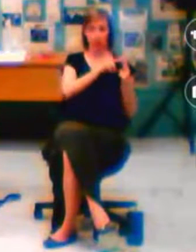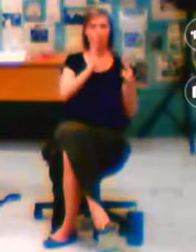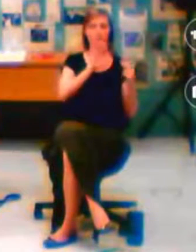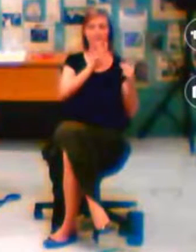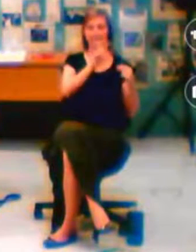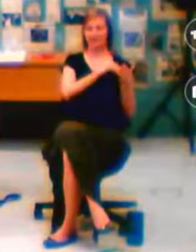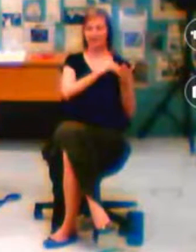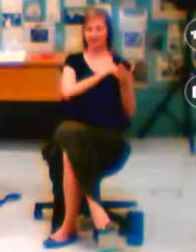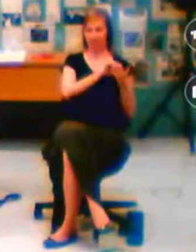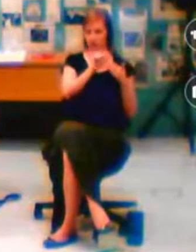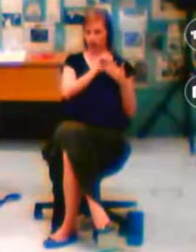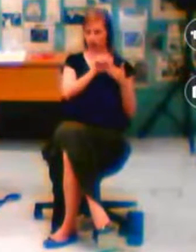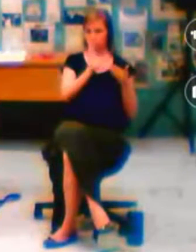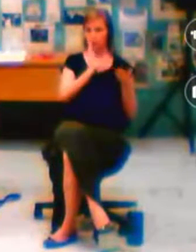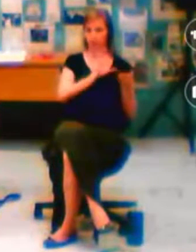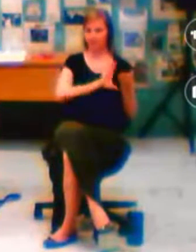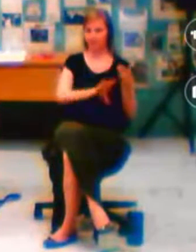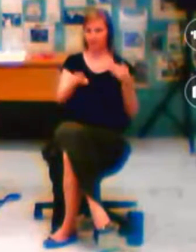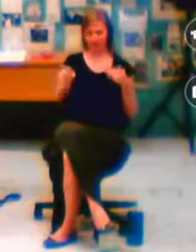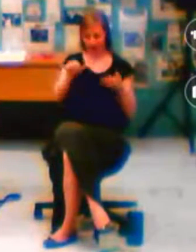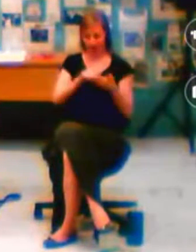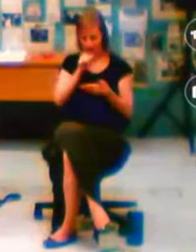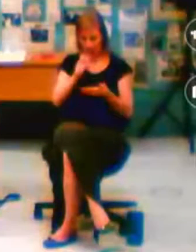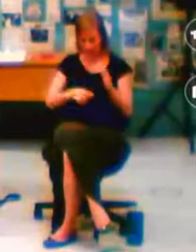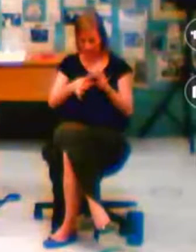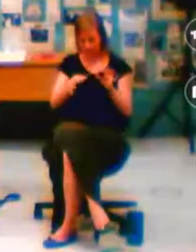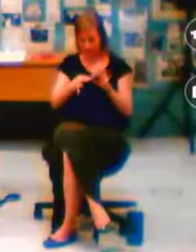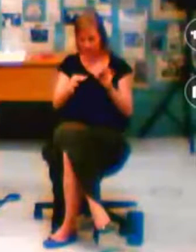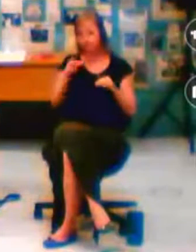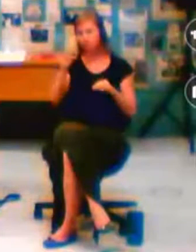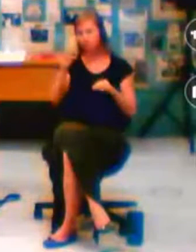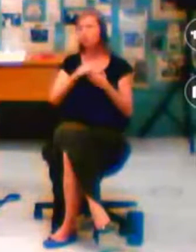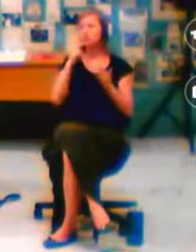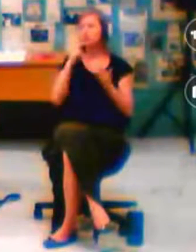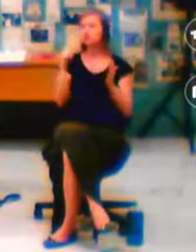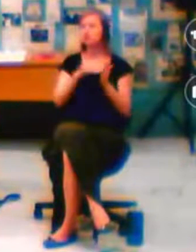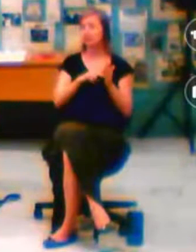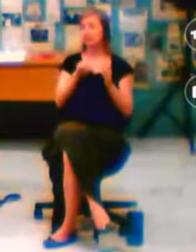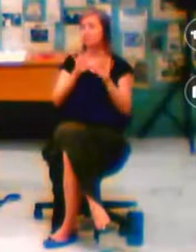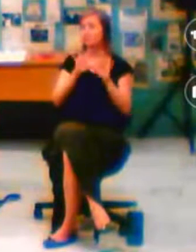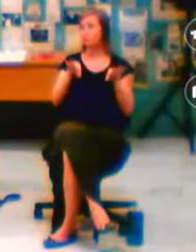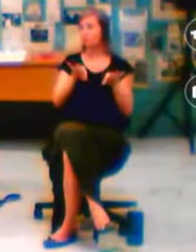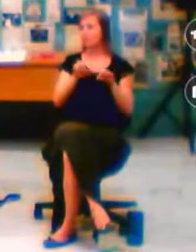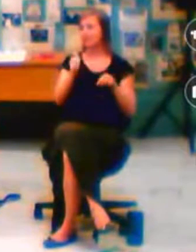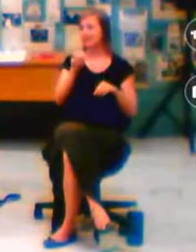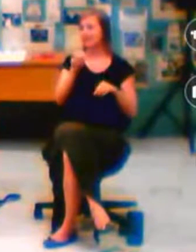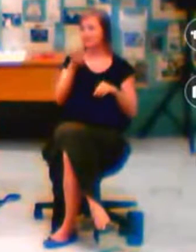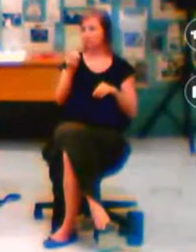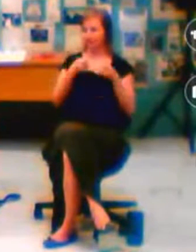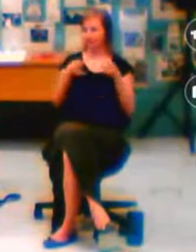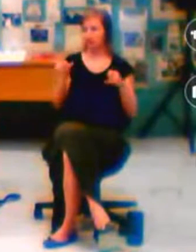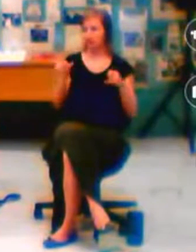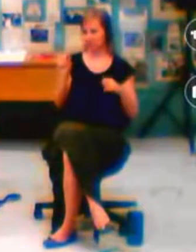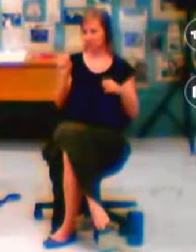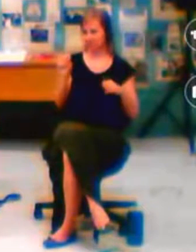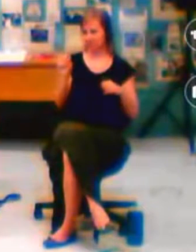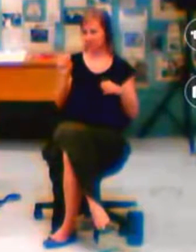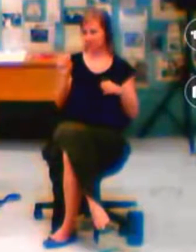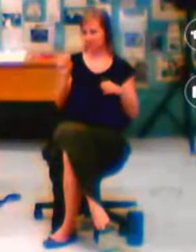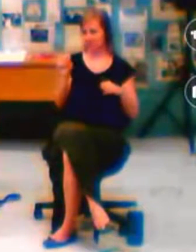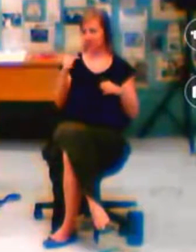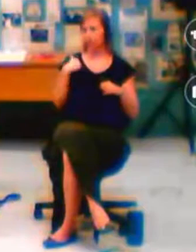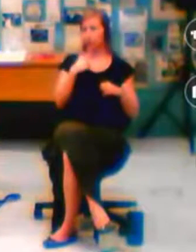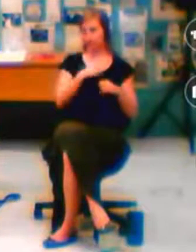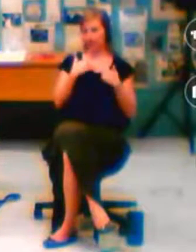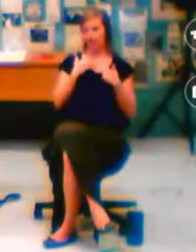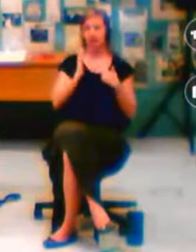first $33,000 of pension and retirement income are exempted. As a couple, your first $60,000 of pension and